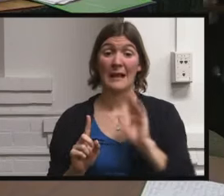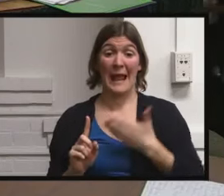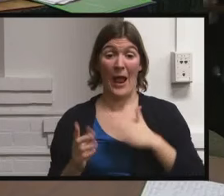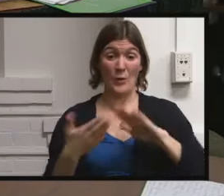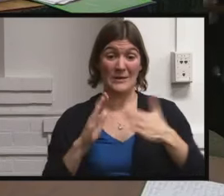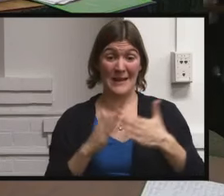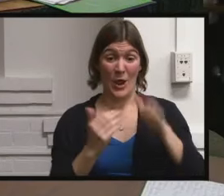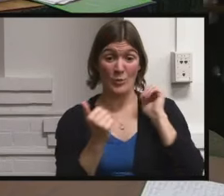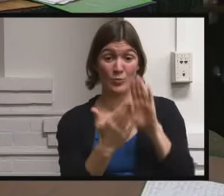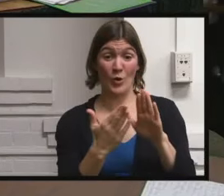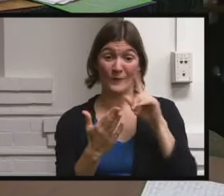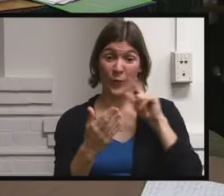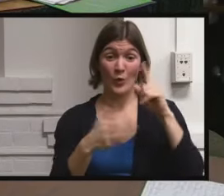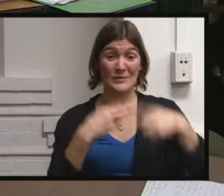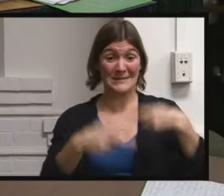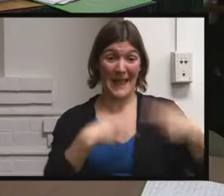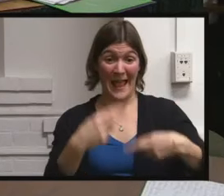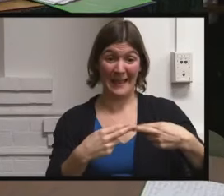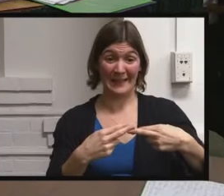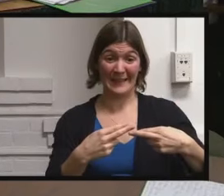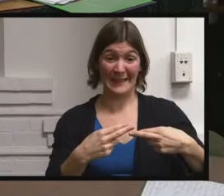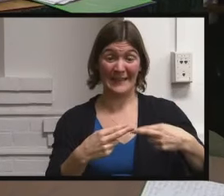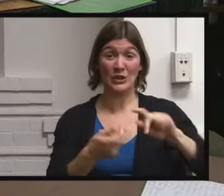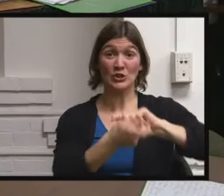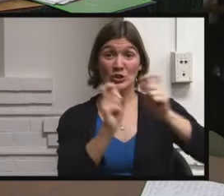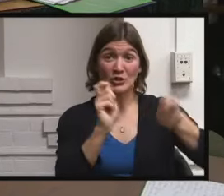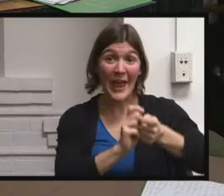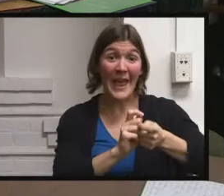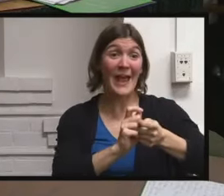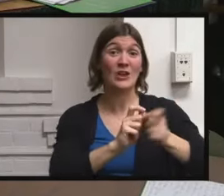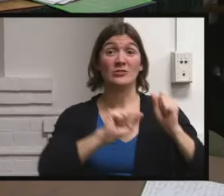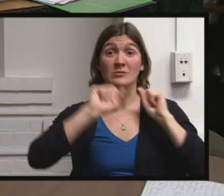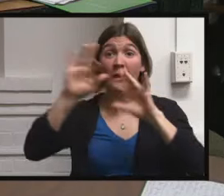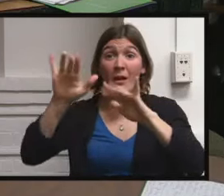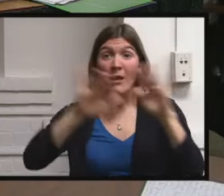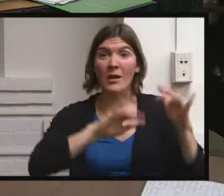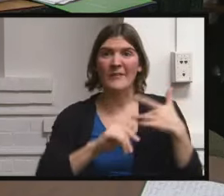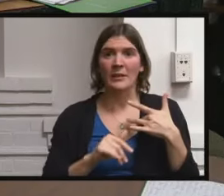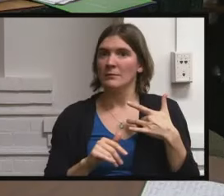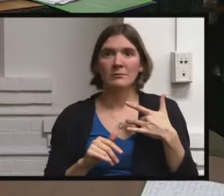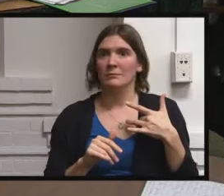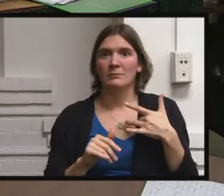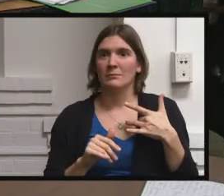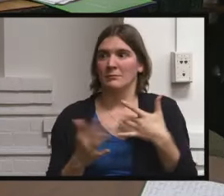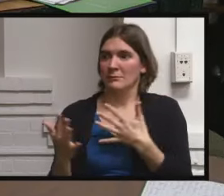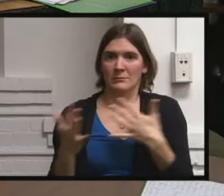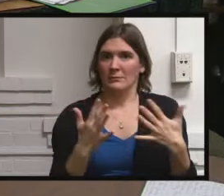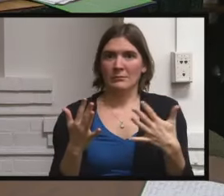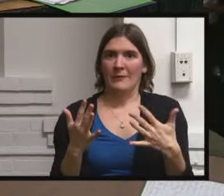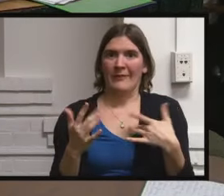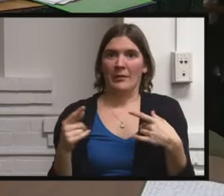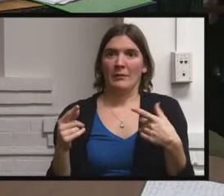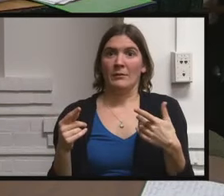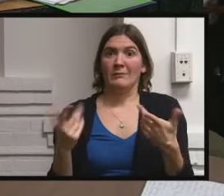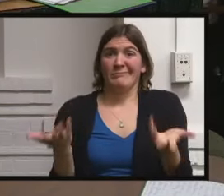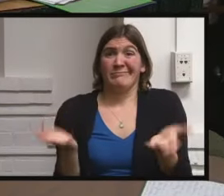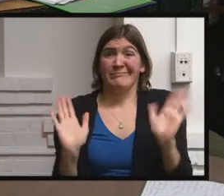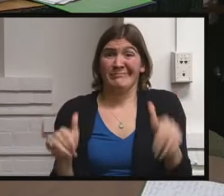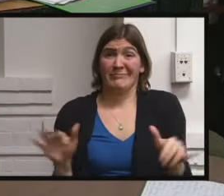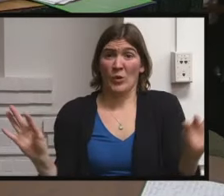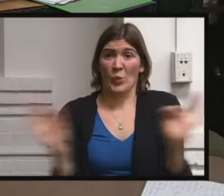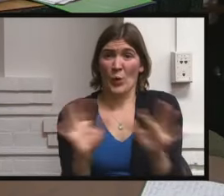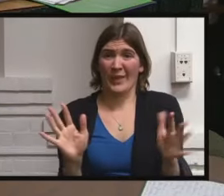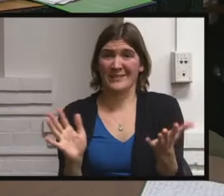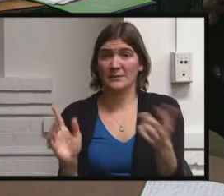of recycling and processing of recycling. To where it's actually about a wash.